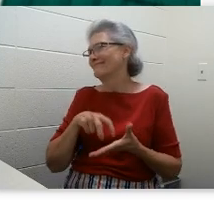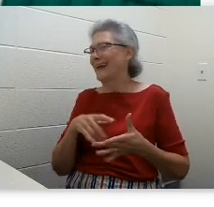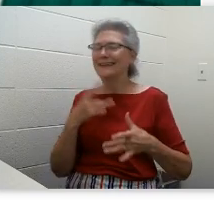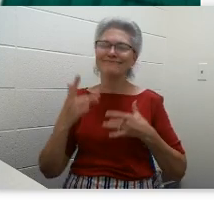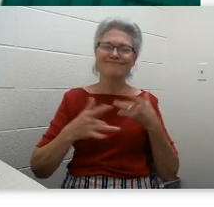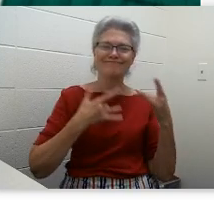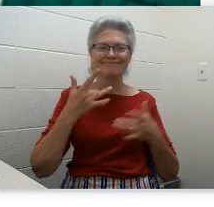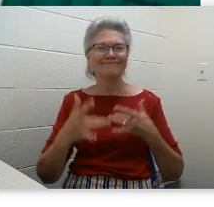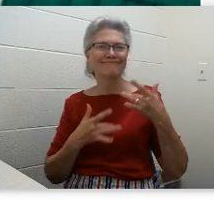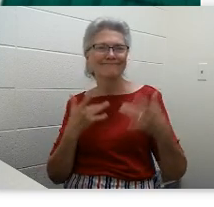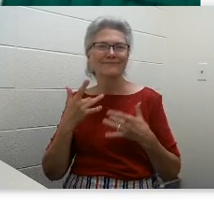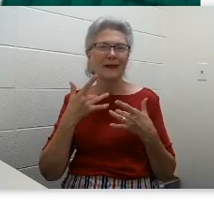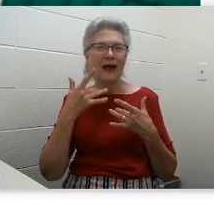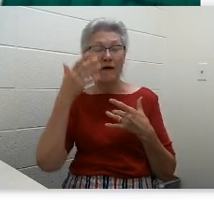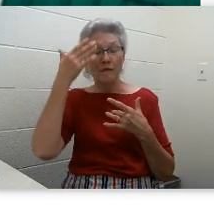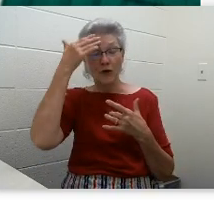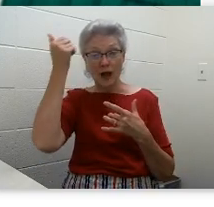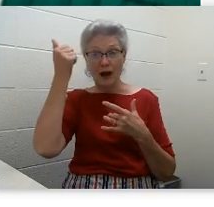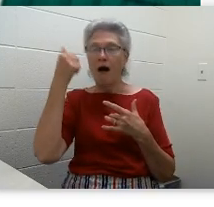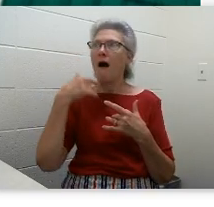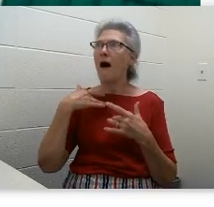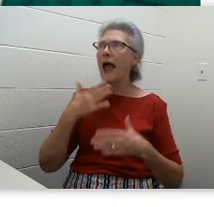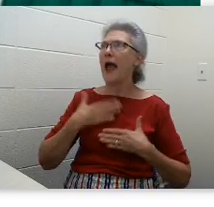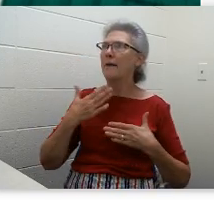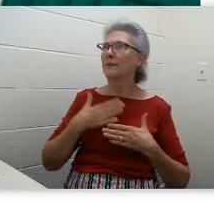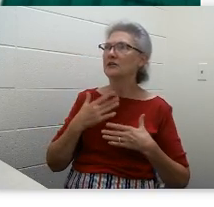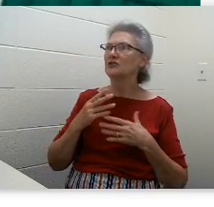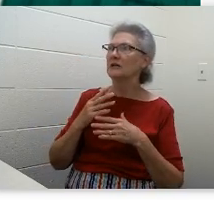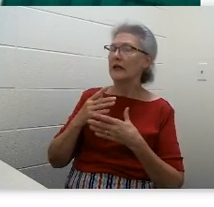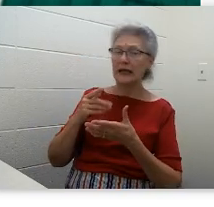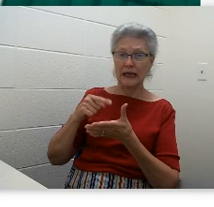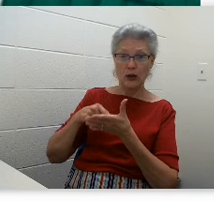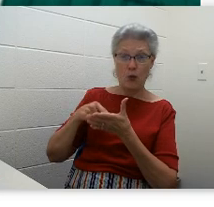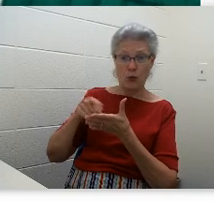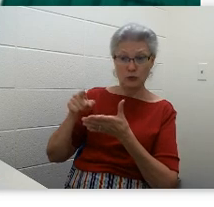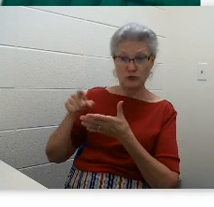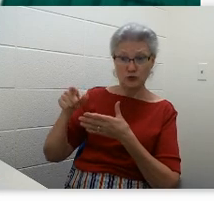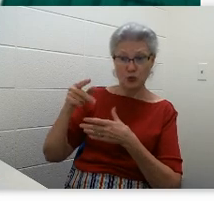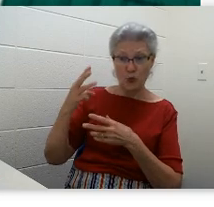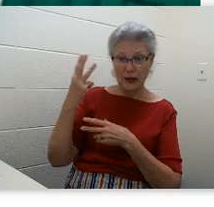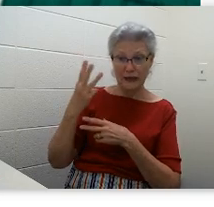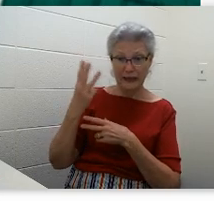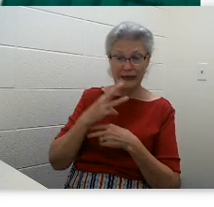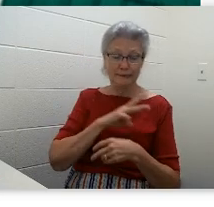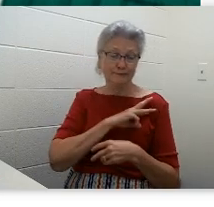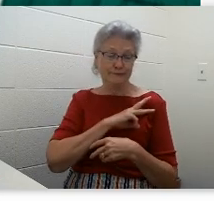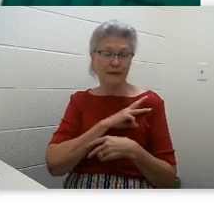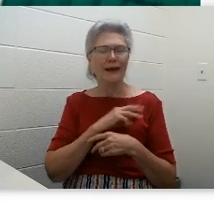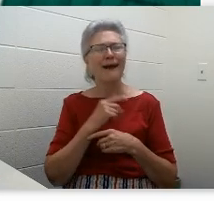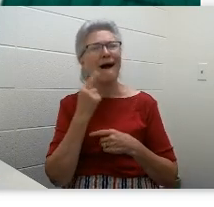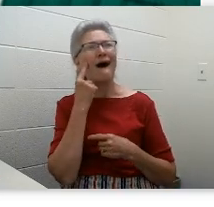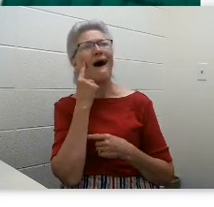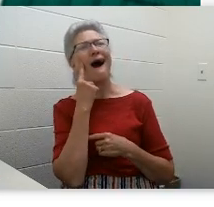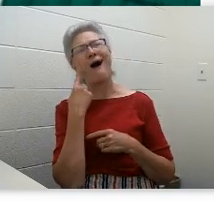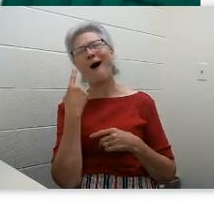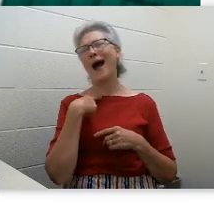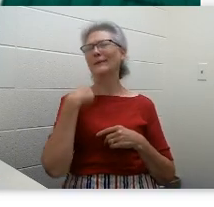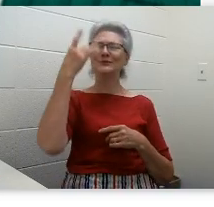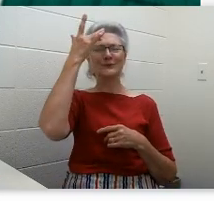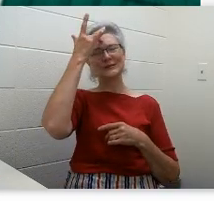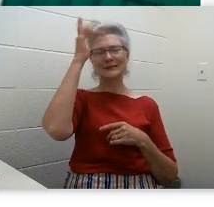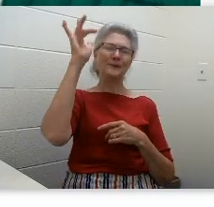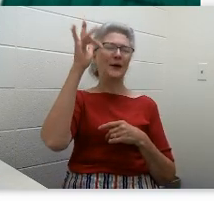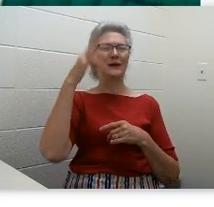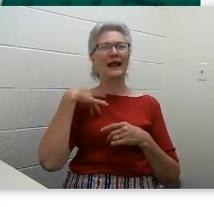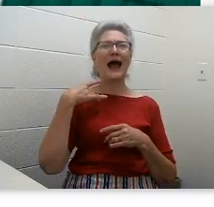his bliss to Wendy. He thought he had attached the shadow himself. "How clever I am!" he cried rapturously. "Oh,